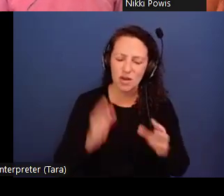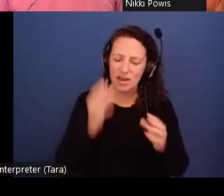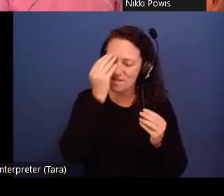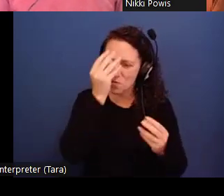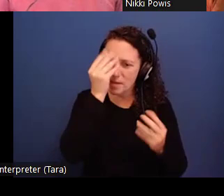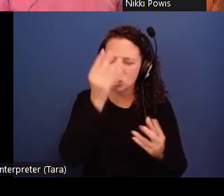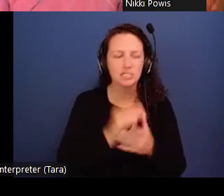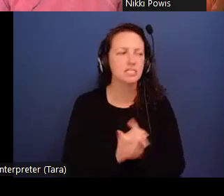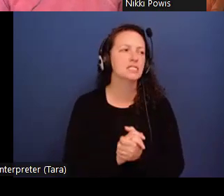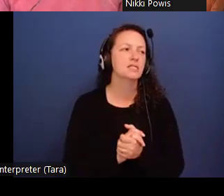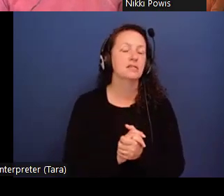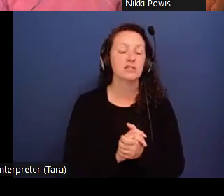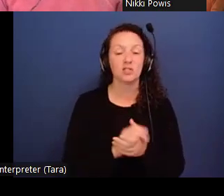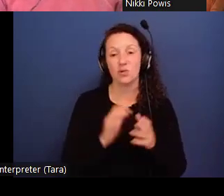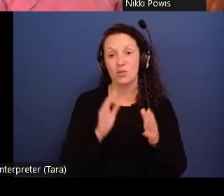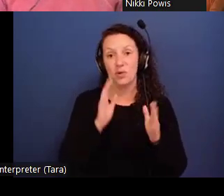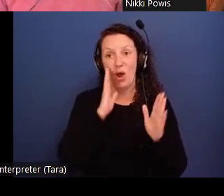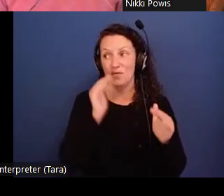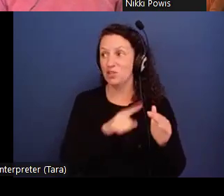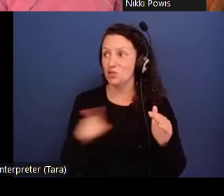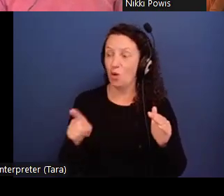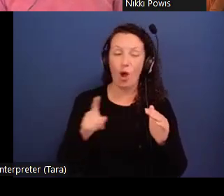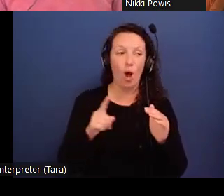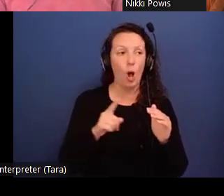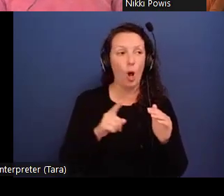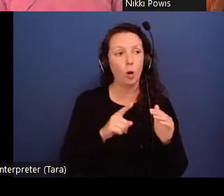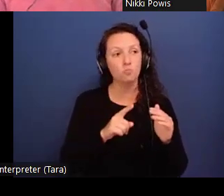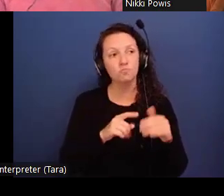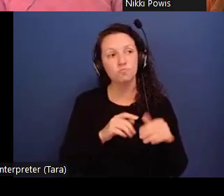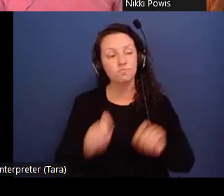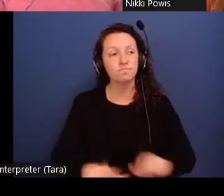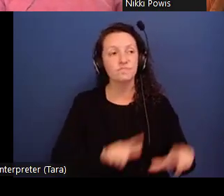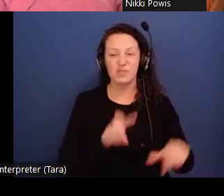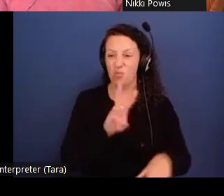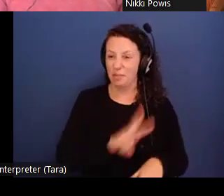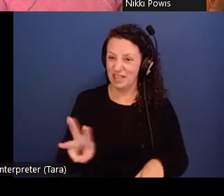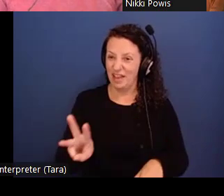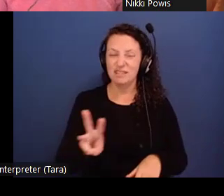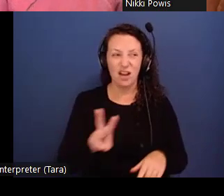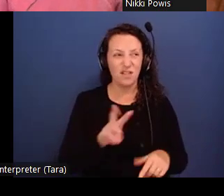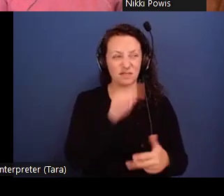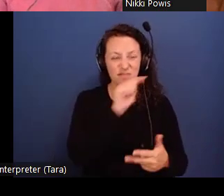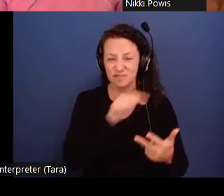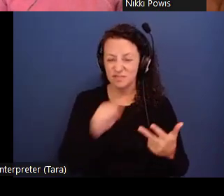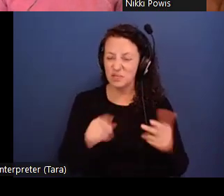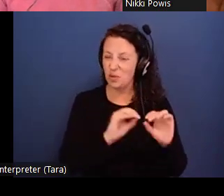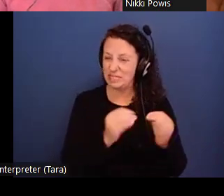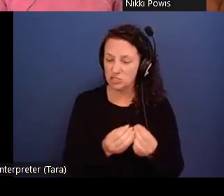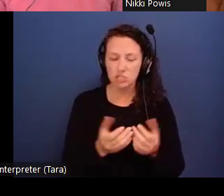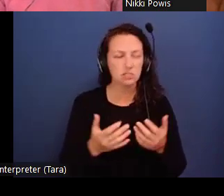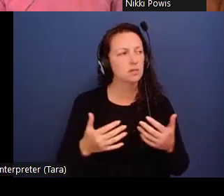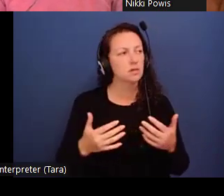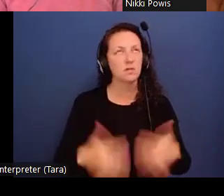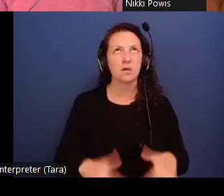will go to the websites of all of these organizations because there's just tons of information. And I